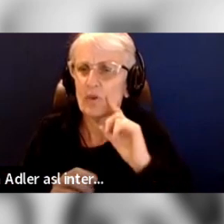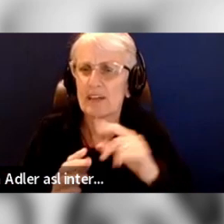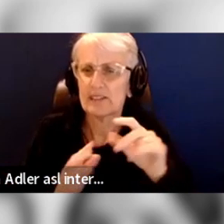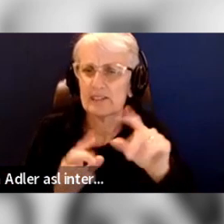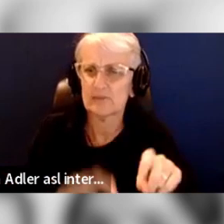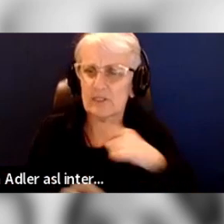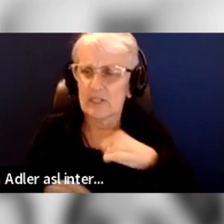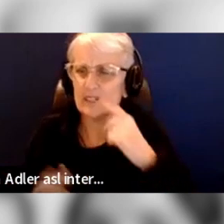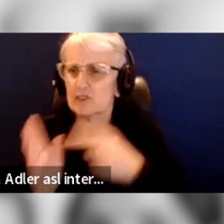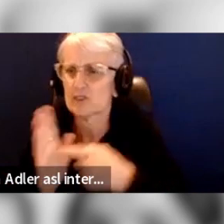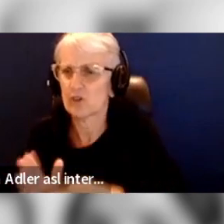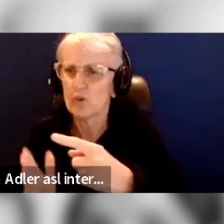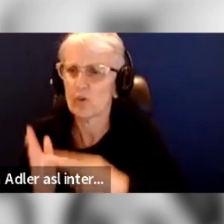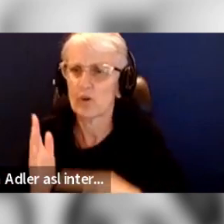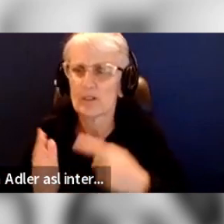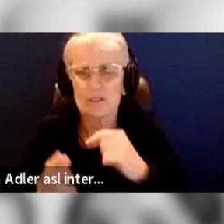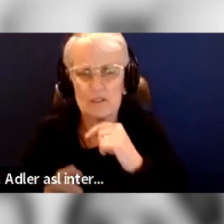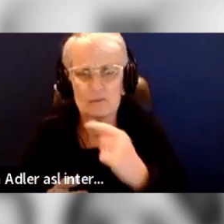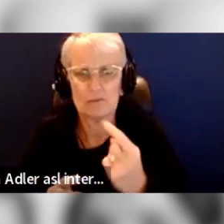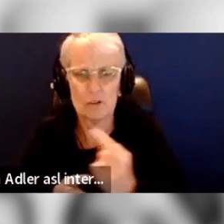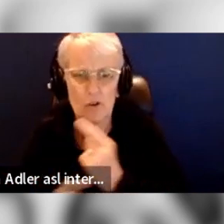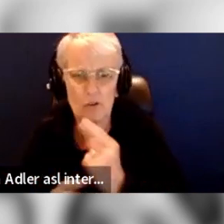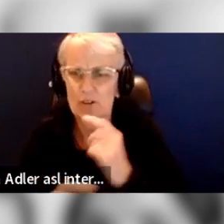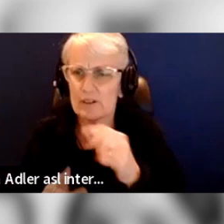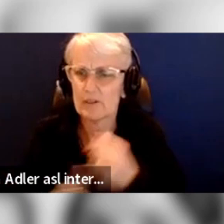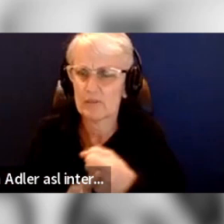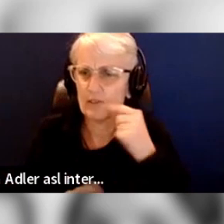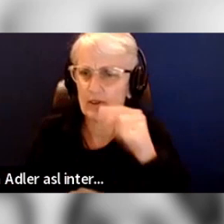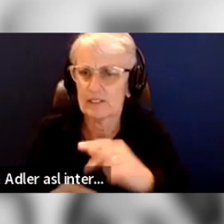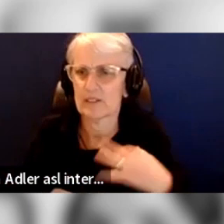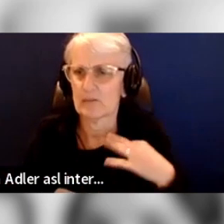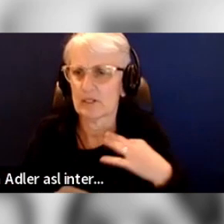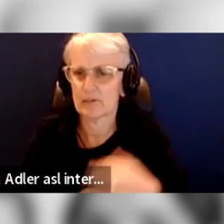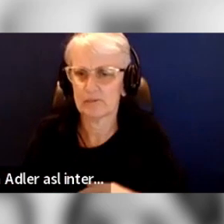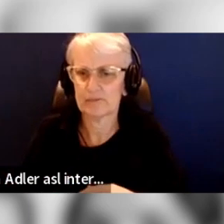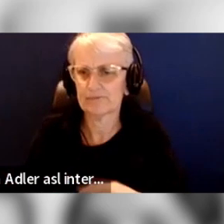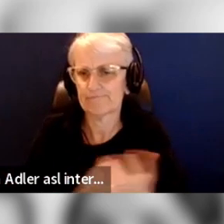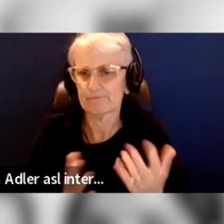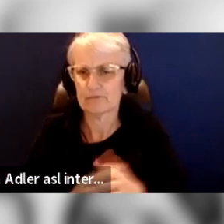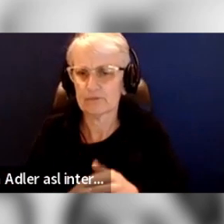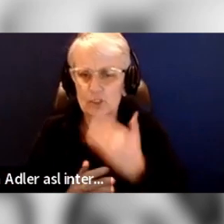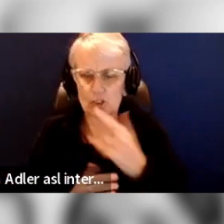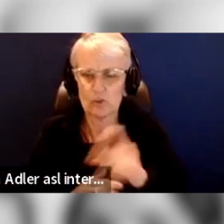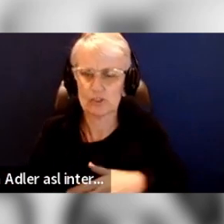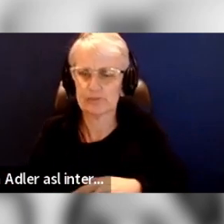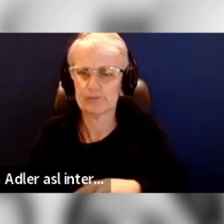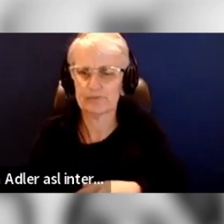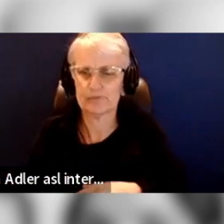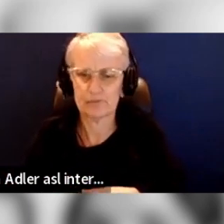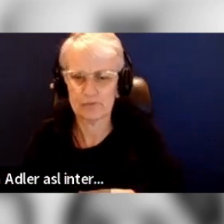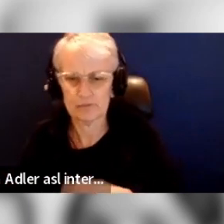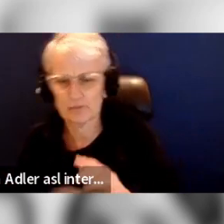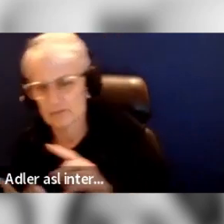like. That would be kind of an appropriate impact for this application. Yeah, that's a good question.